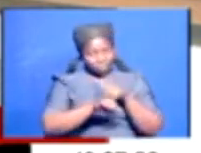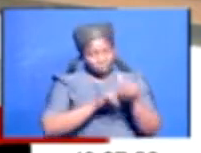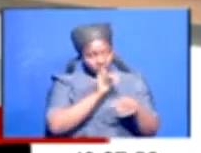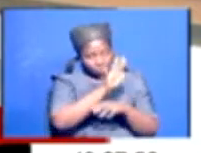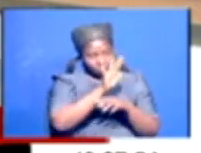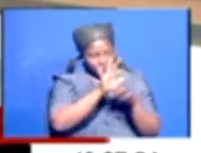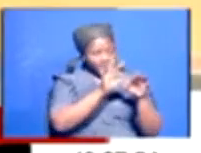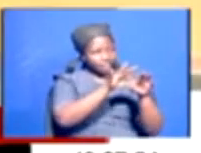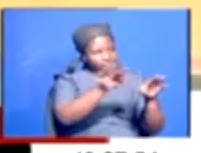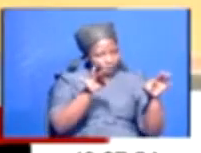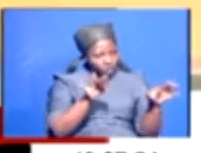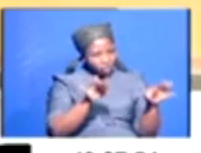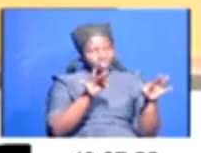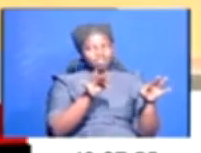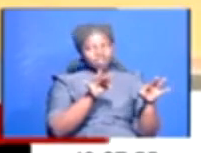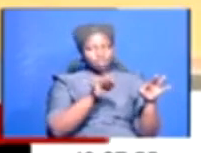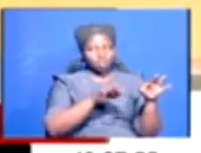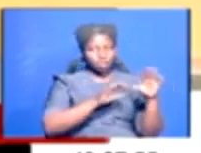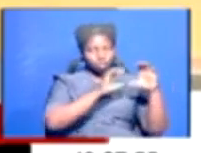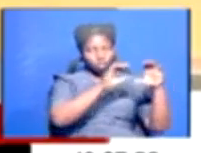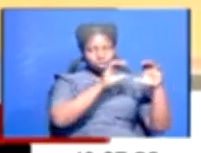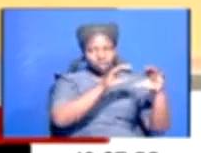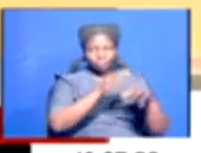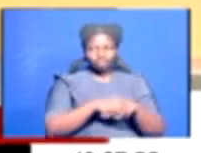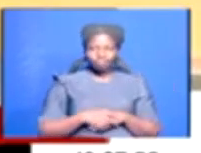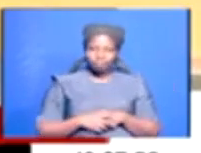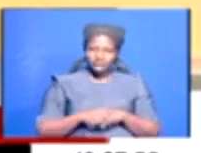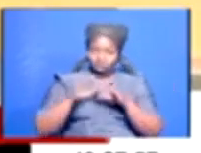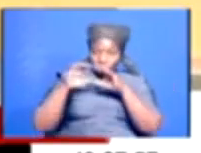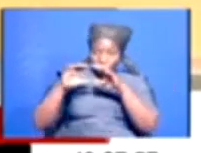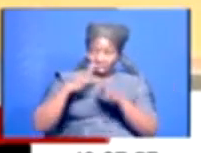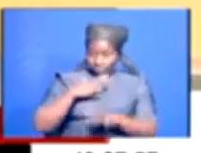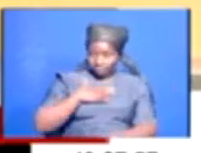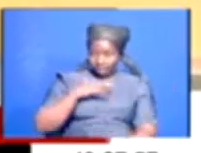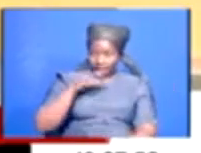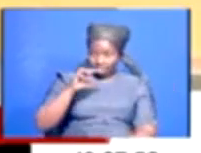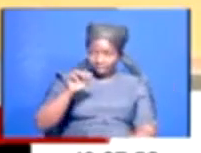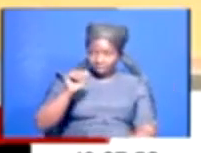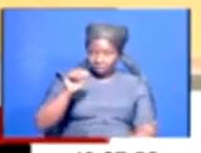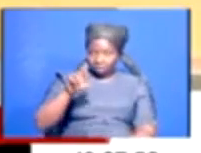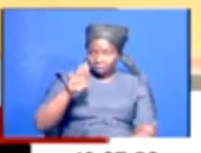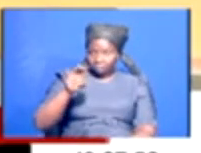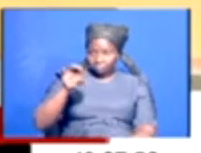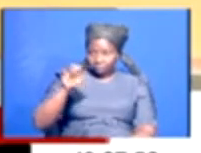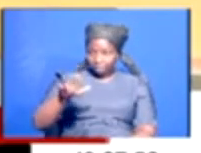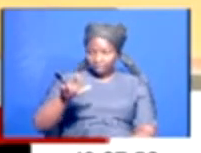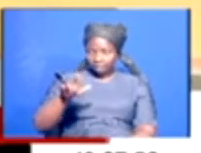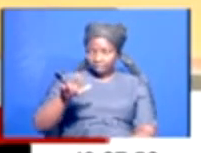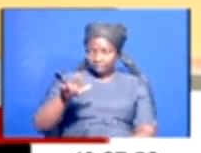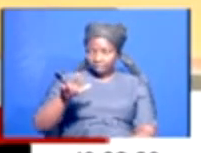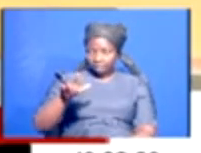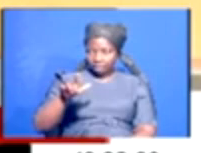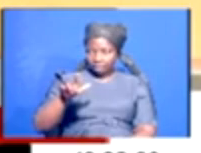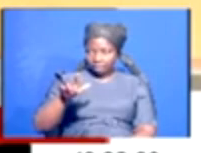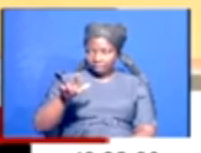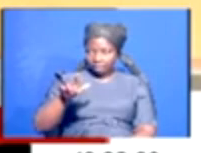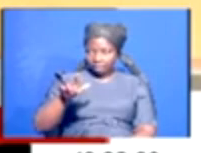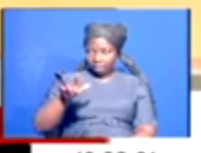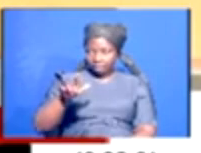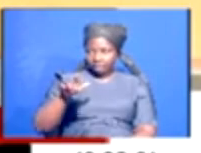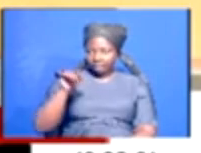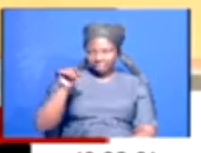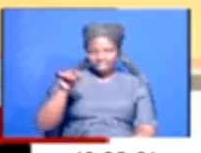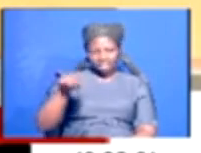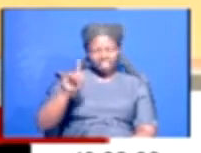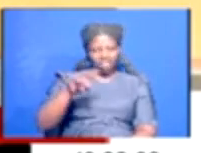My field event coach, as Mabel, is everything to me. Yeah. Kila kitu. Yeah,